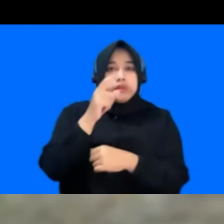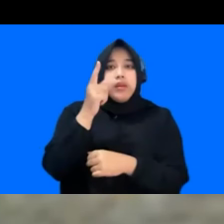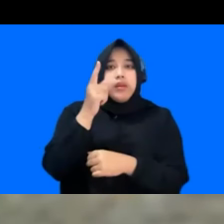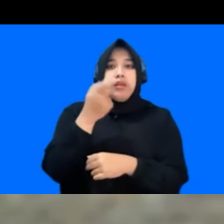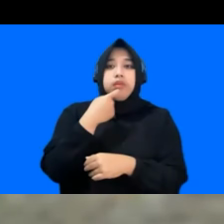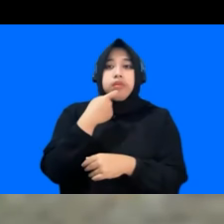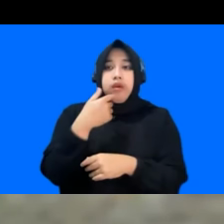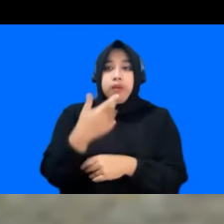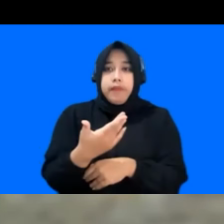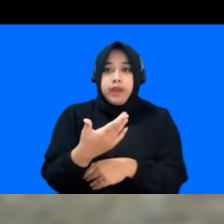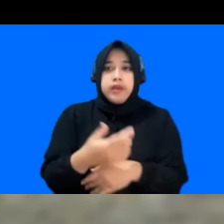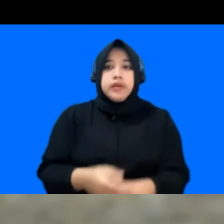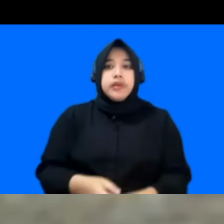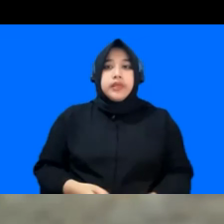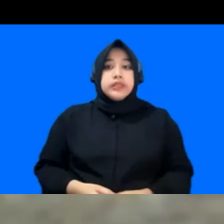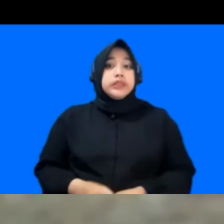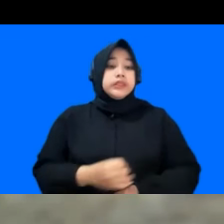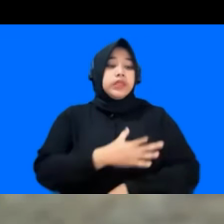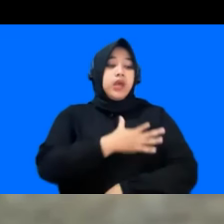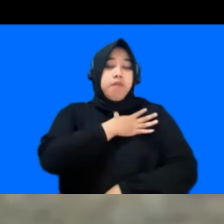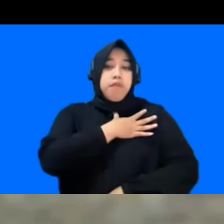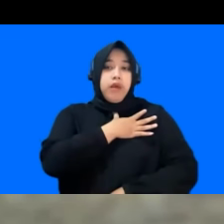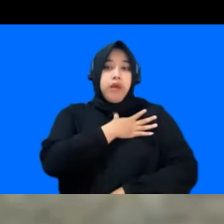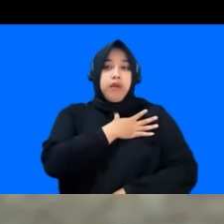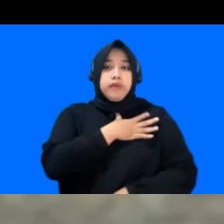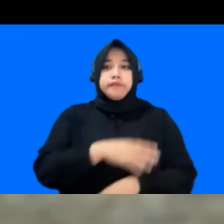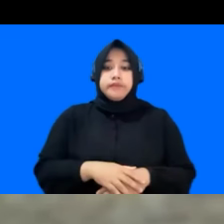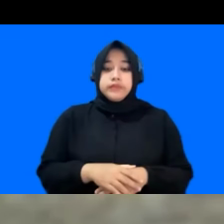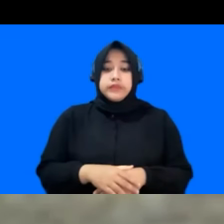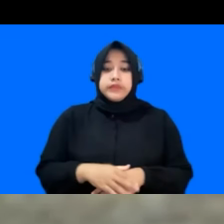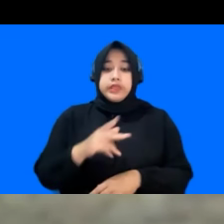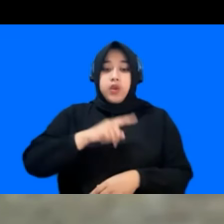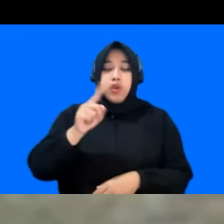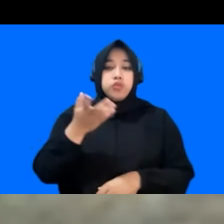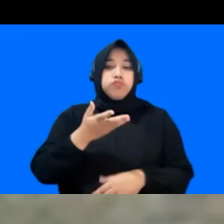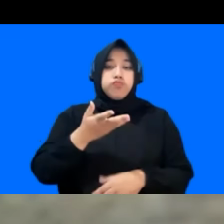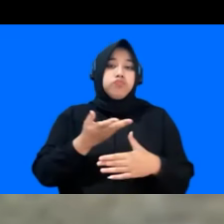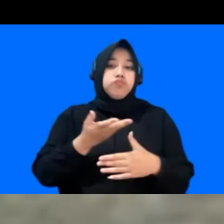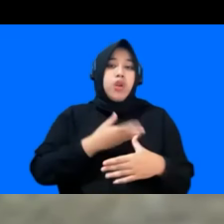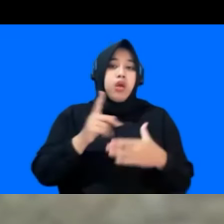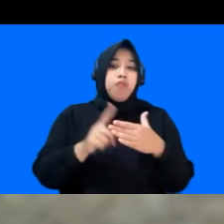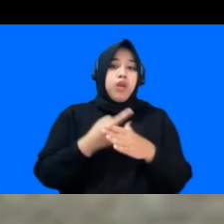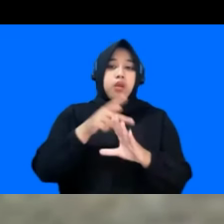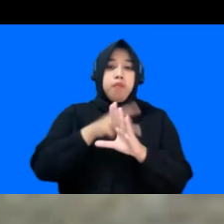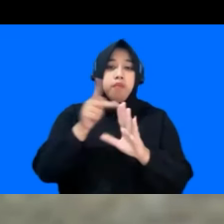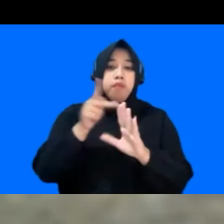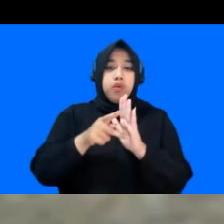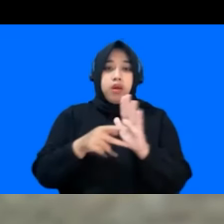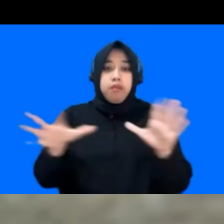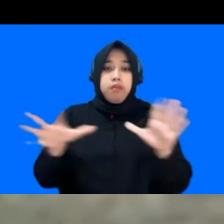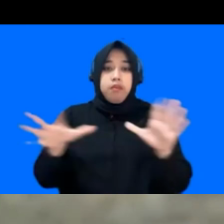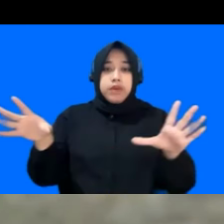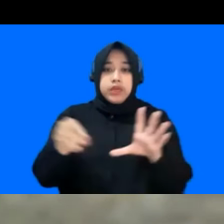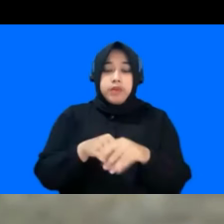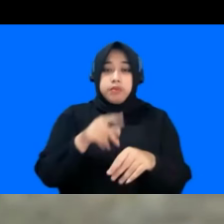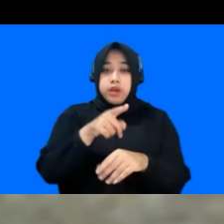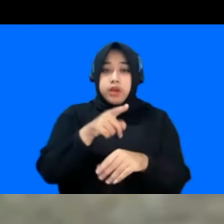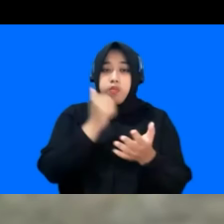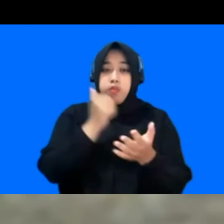We need to start all programs by engaging them because they are the most acutely aware